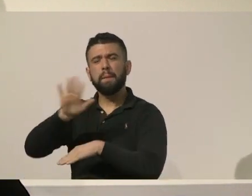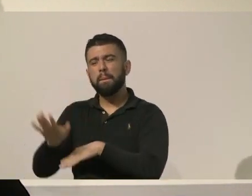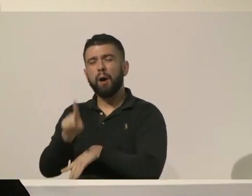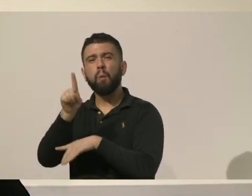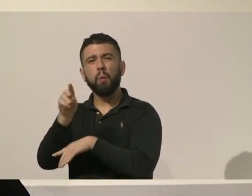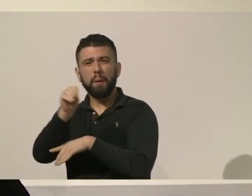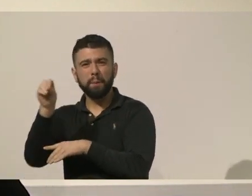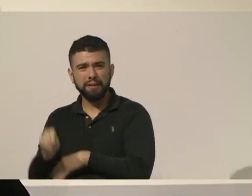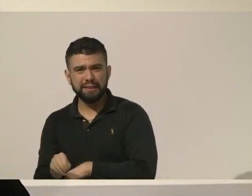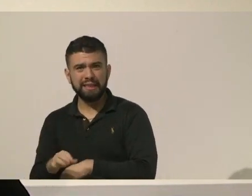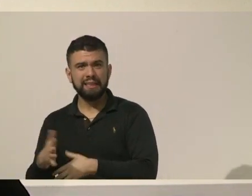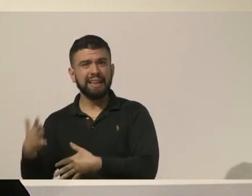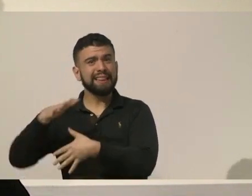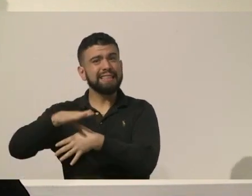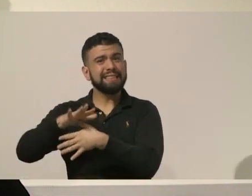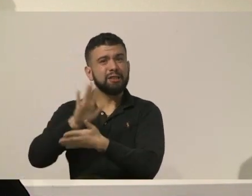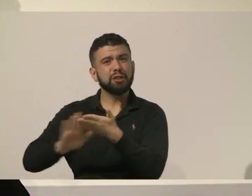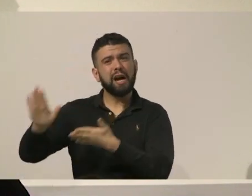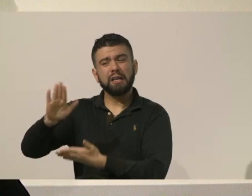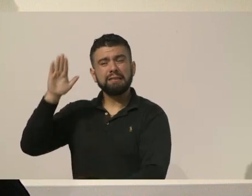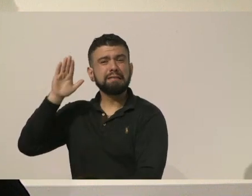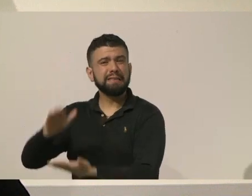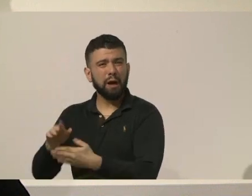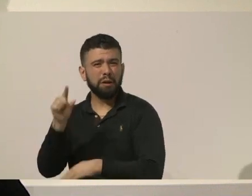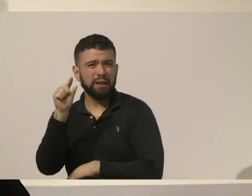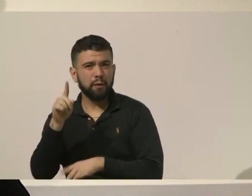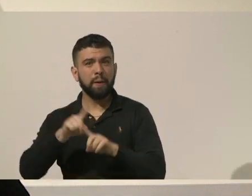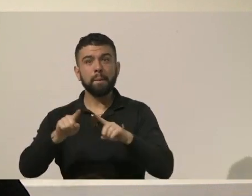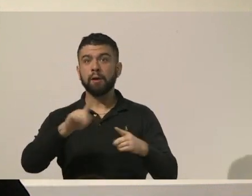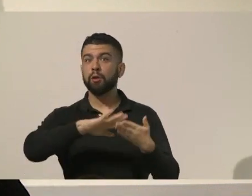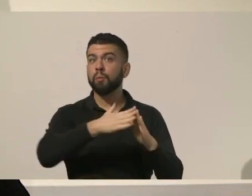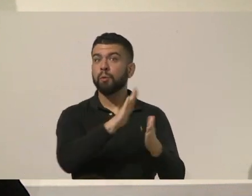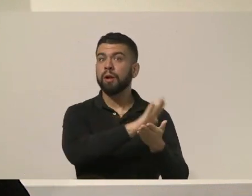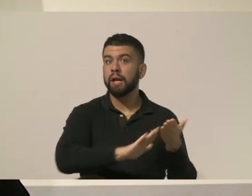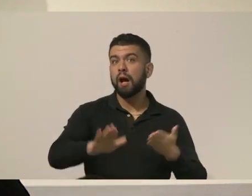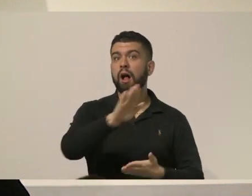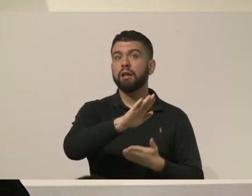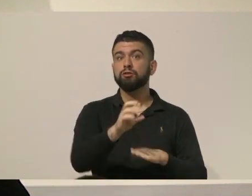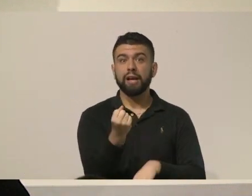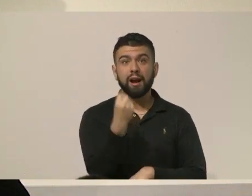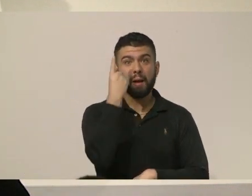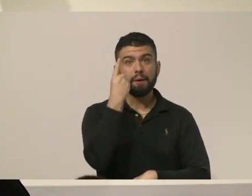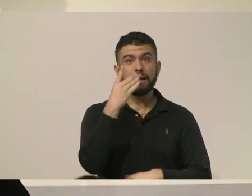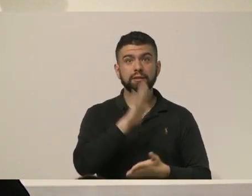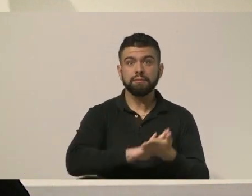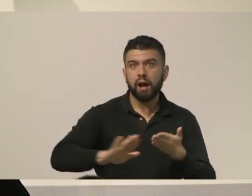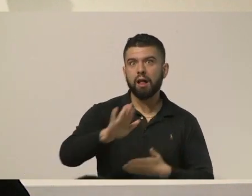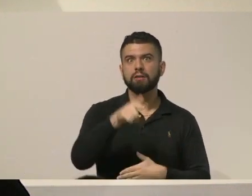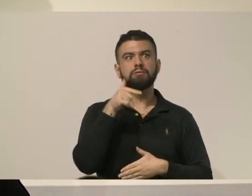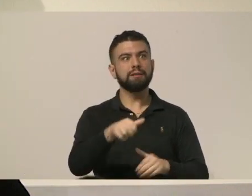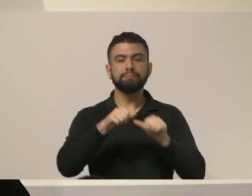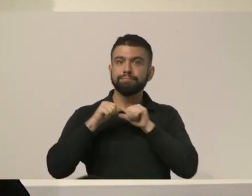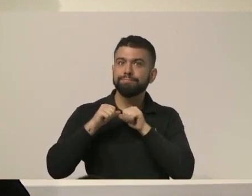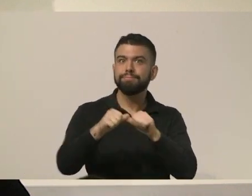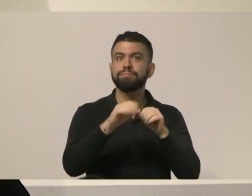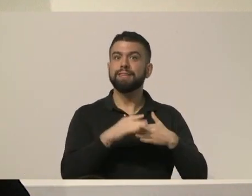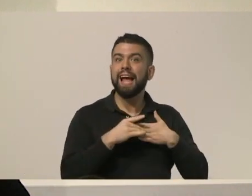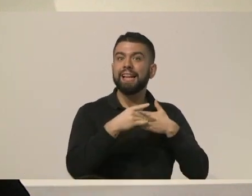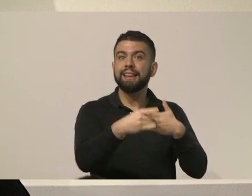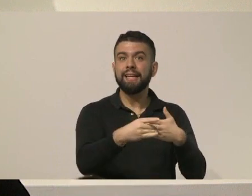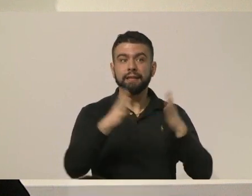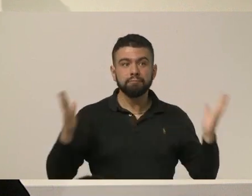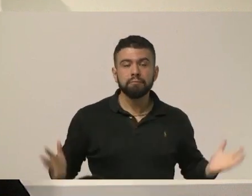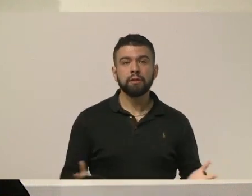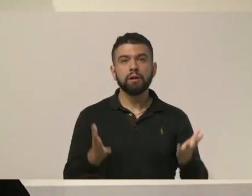are actually slightly down, but community colleges and the comprehensive colleges have kind of been leading the push here to what I think